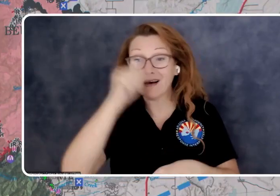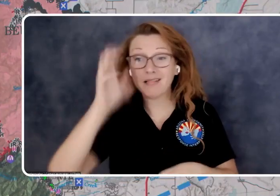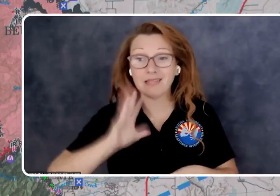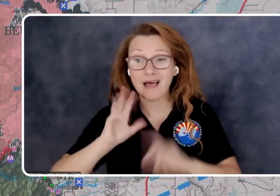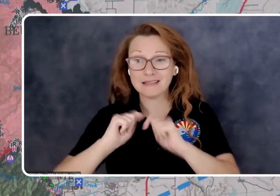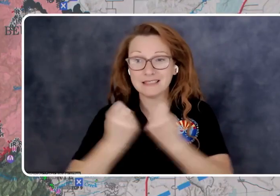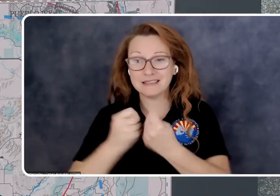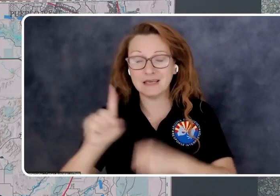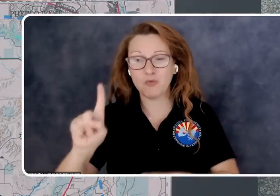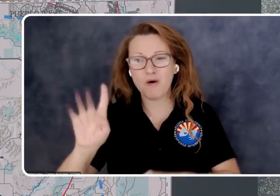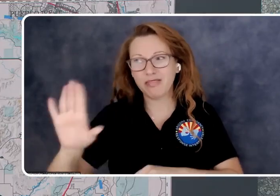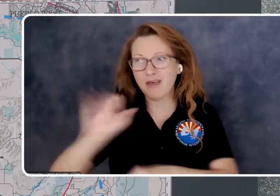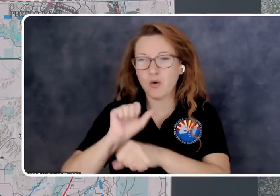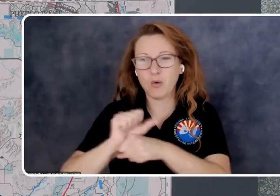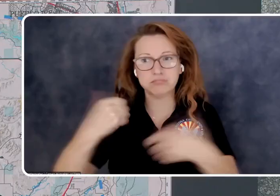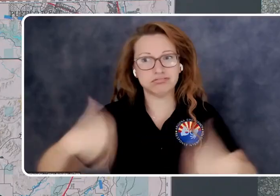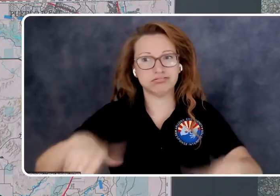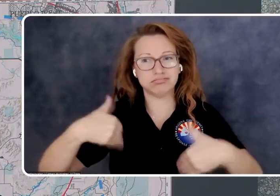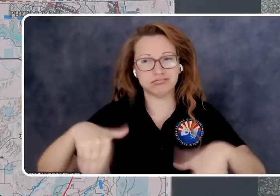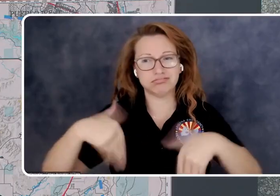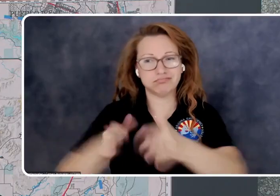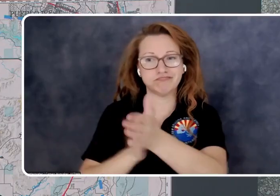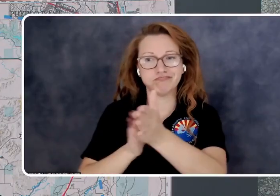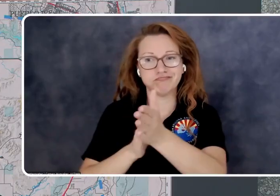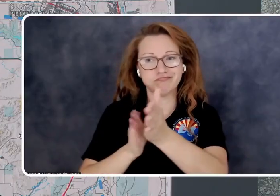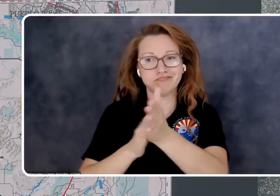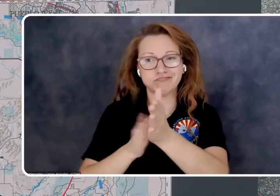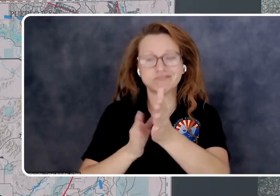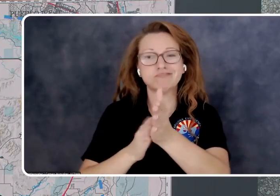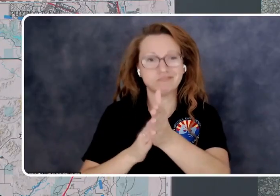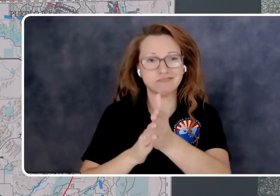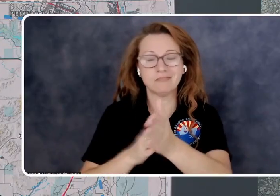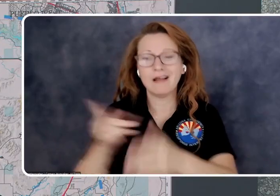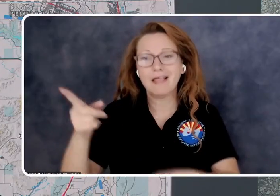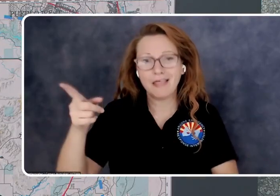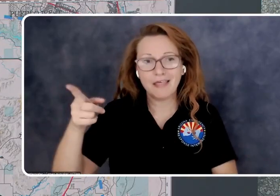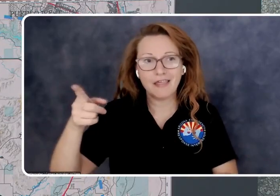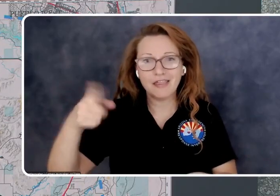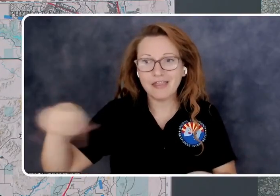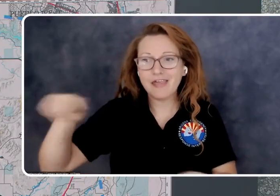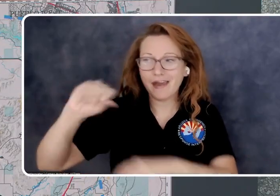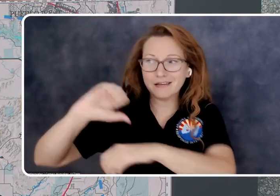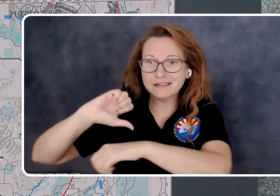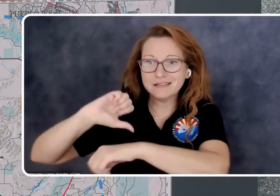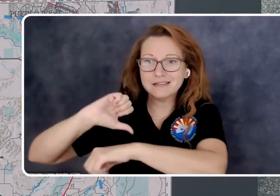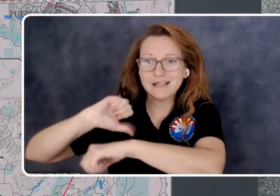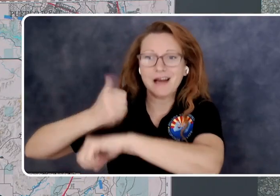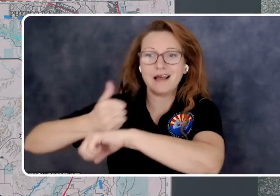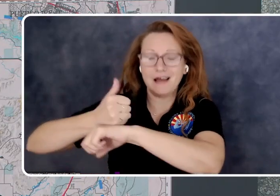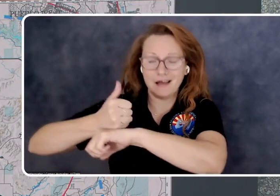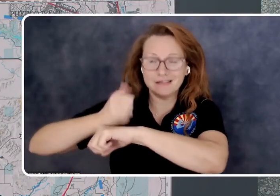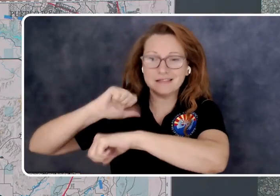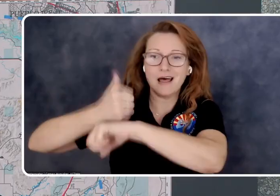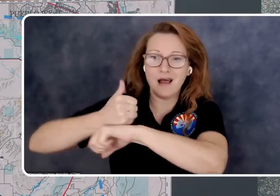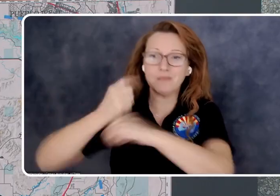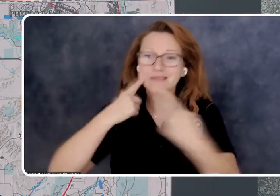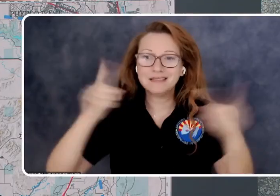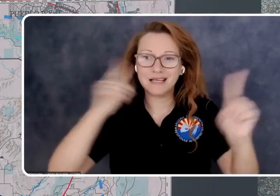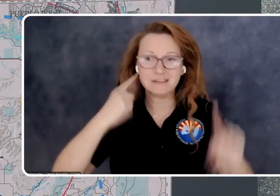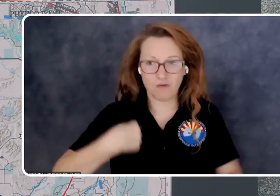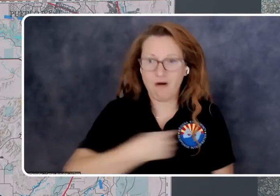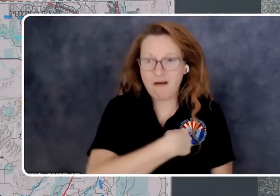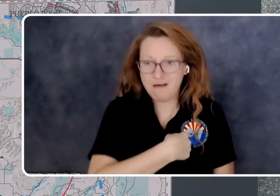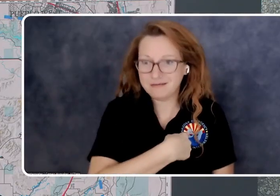Team 1 did while they were here, and I want to reiterate that they really set our team up for some success as we